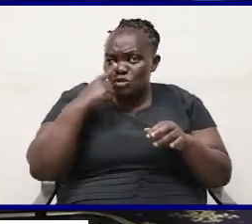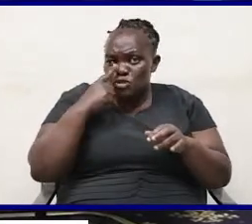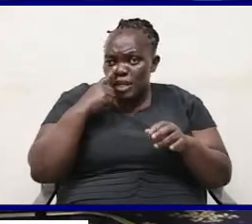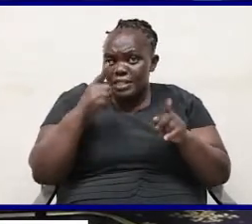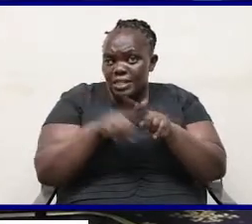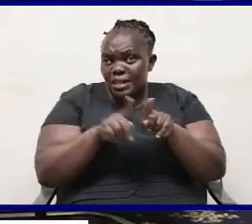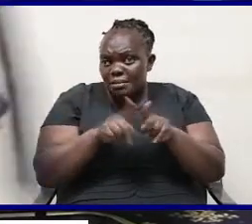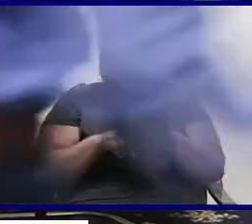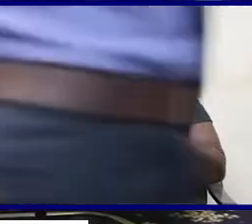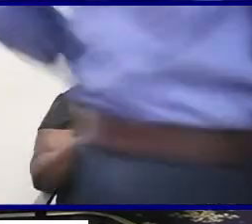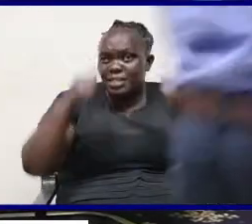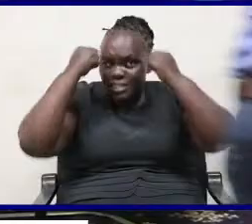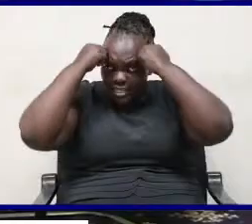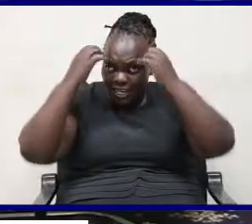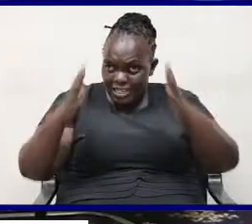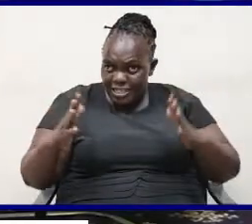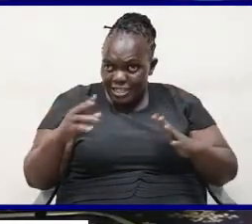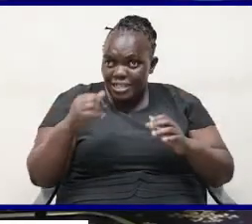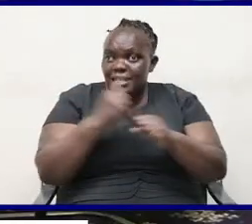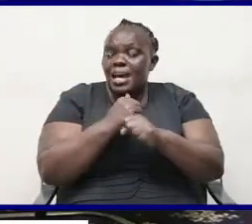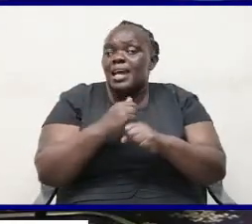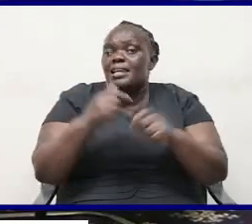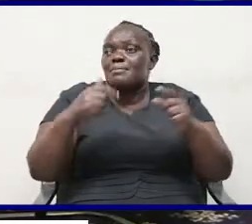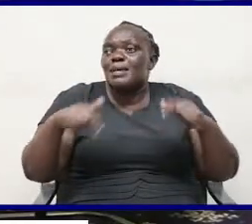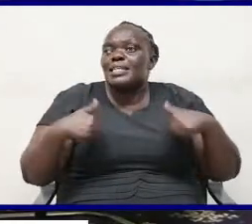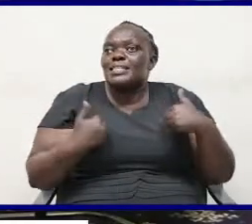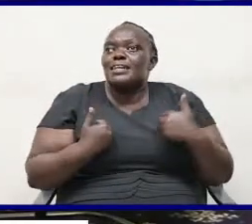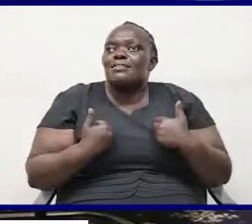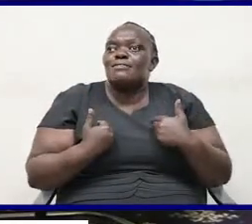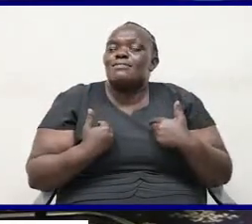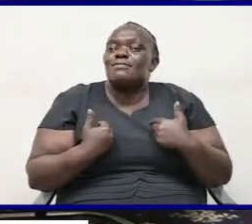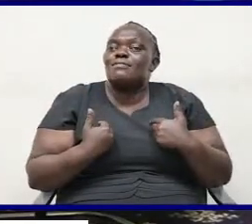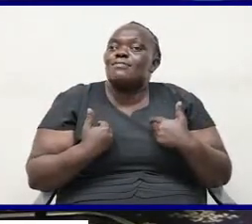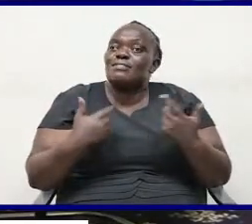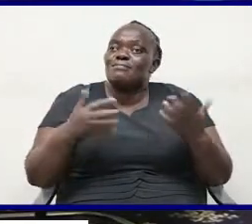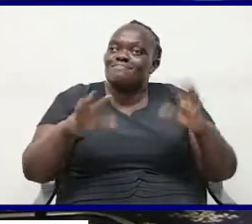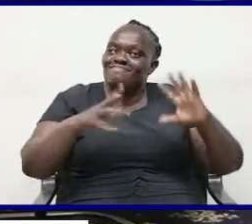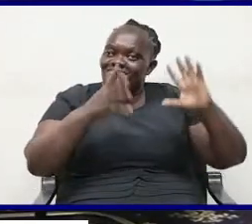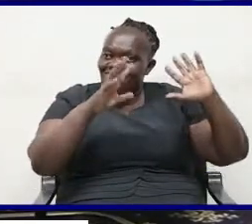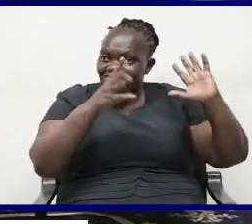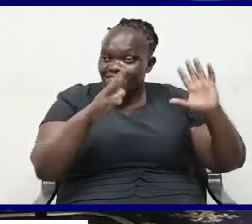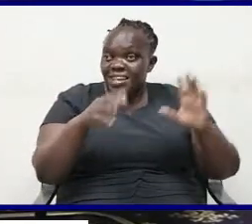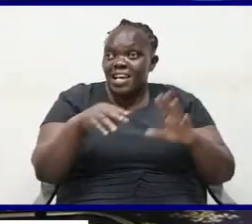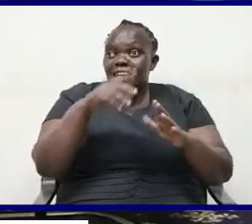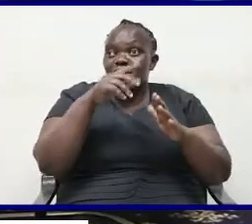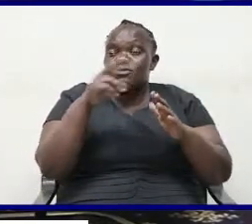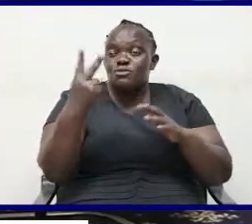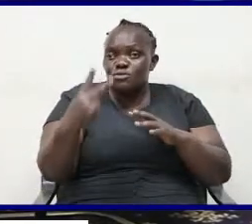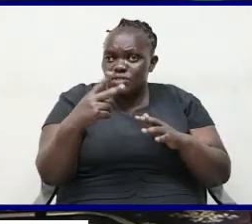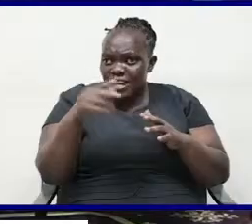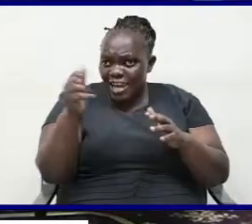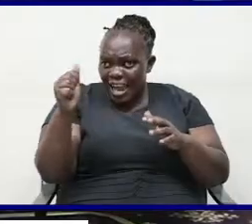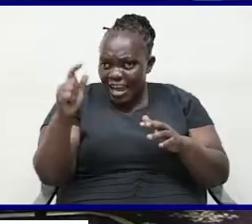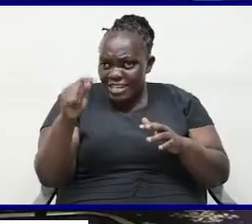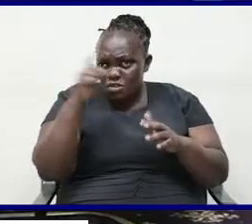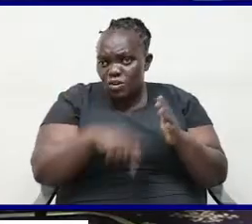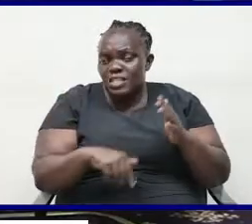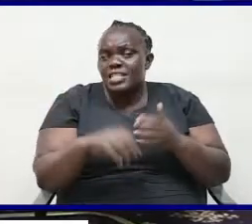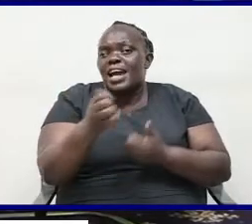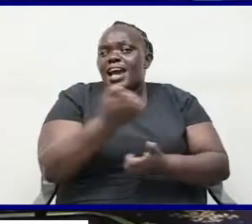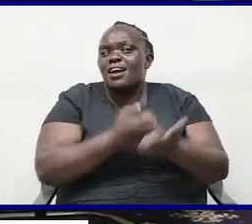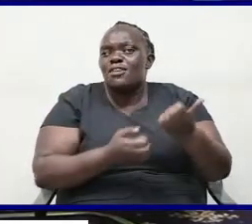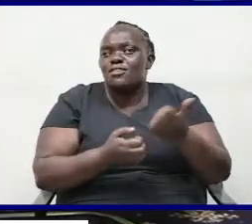The feasibility study was done by myself, and wow. raised a lot of So what are you looking at that point? Is it